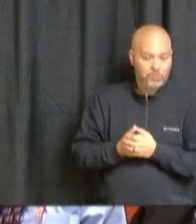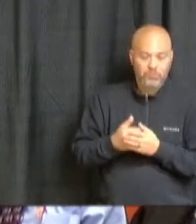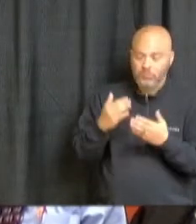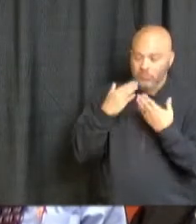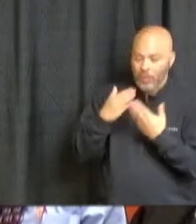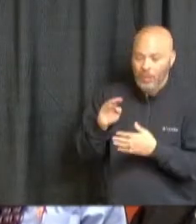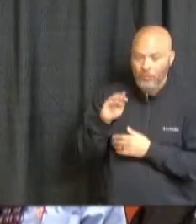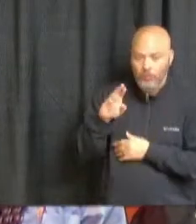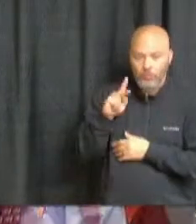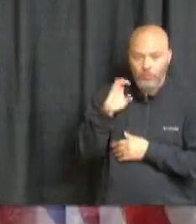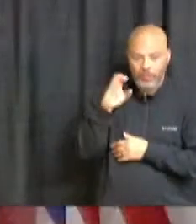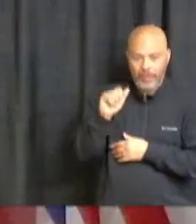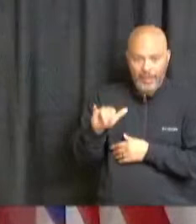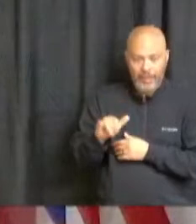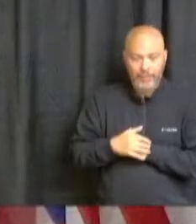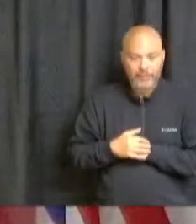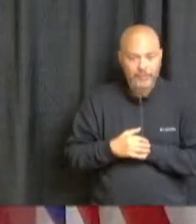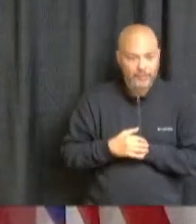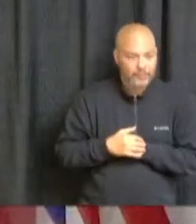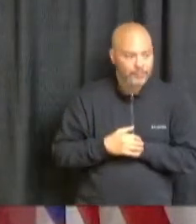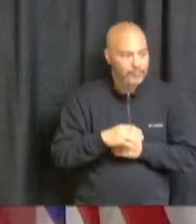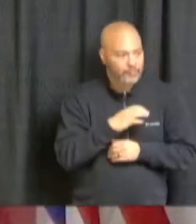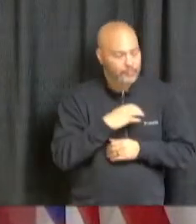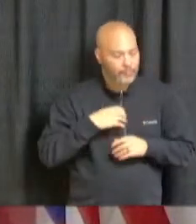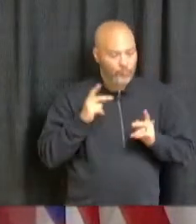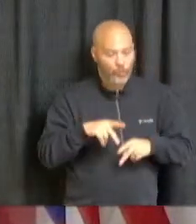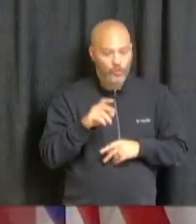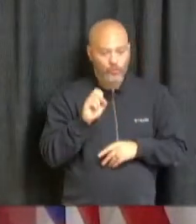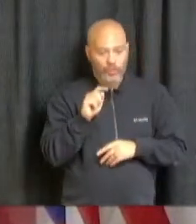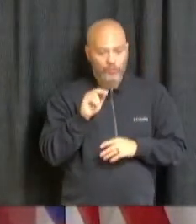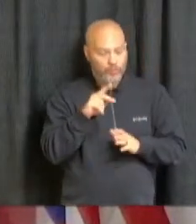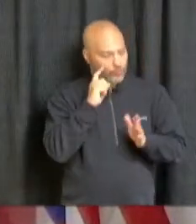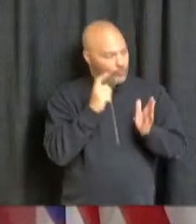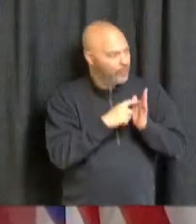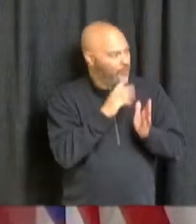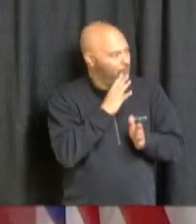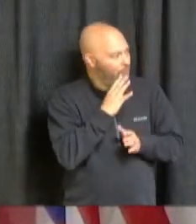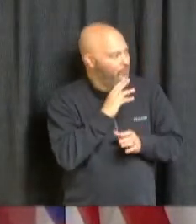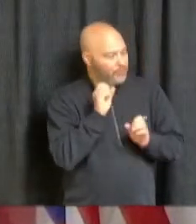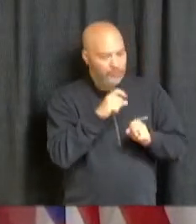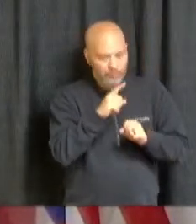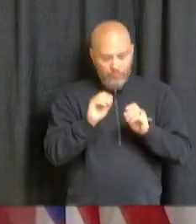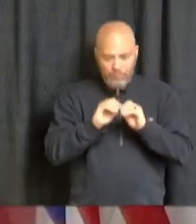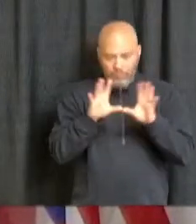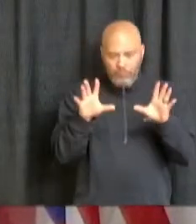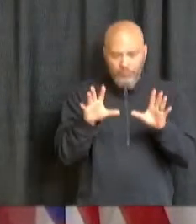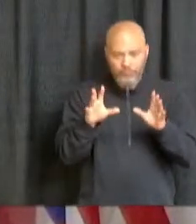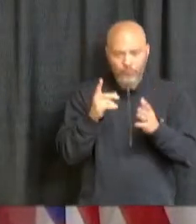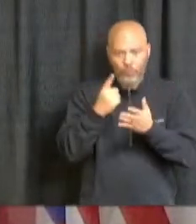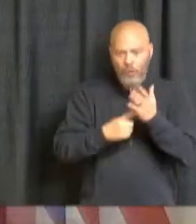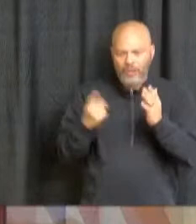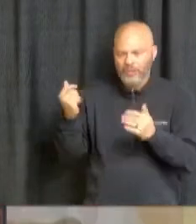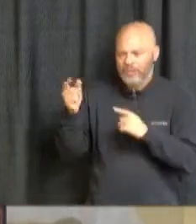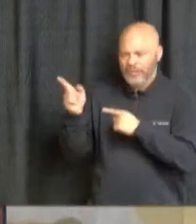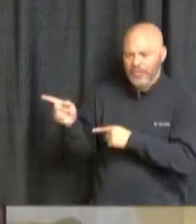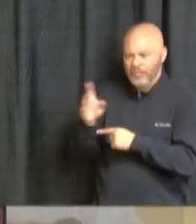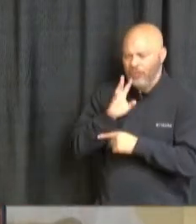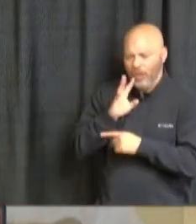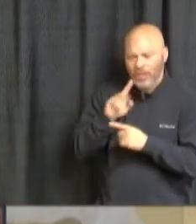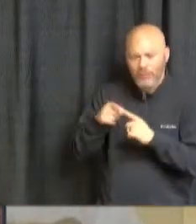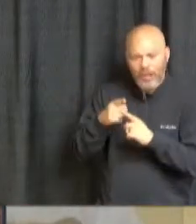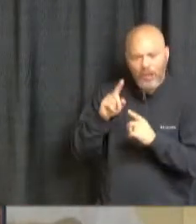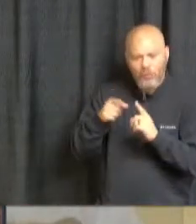Thank you, Mr. McKay. Councilperson Streetman, you're recognized. Thank you. Can you clarify a little bit what he was referring to with